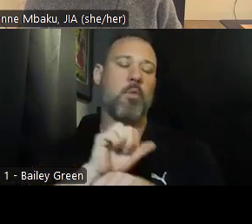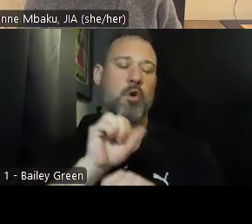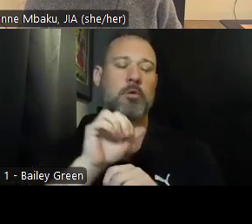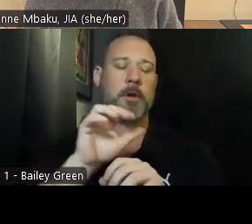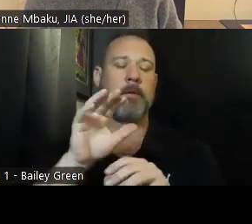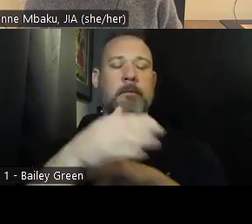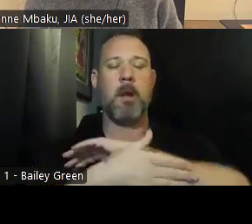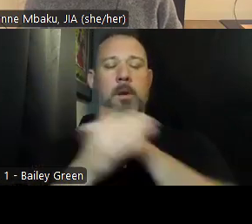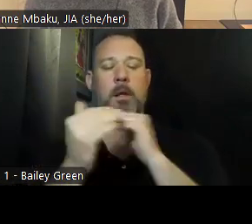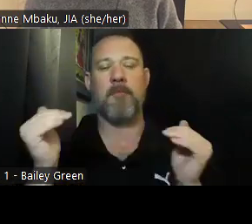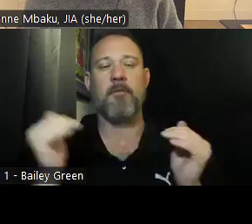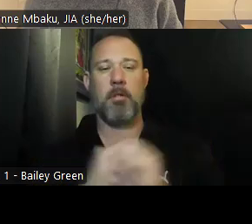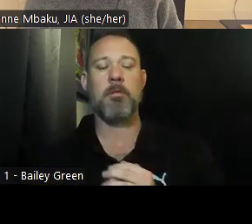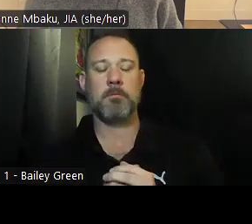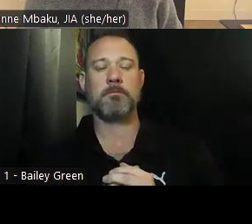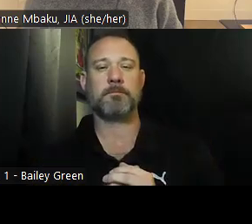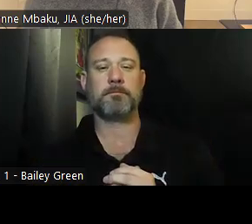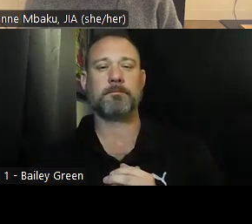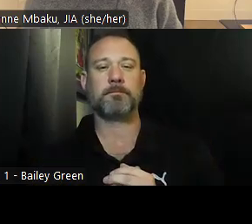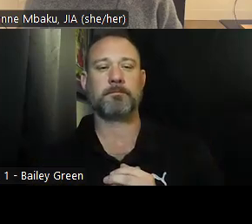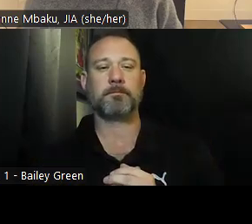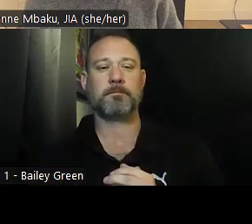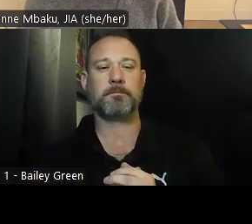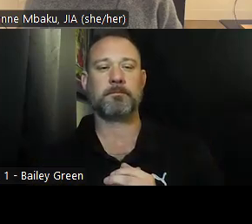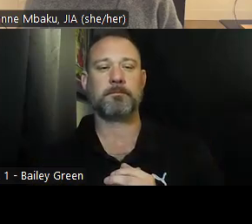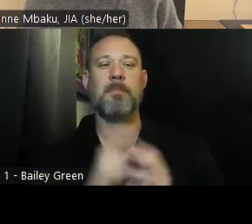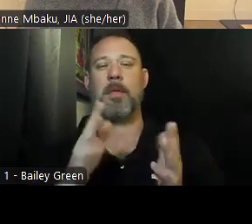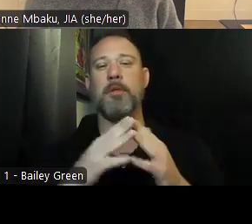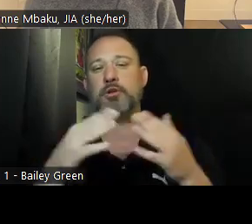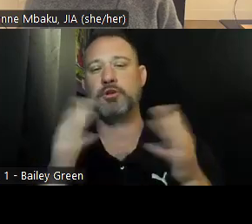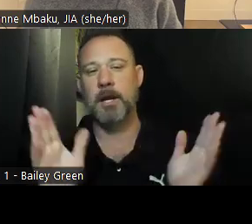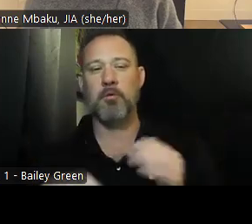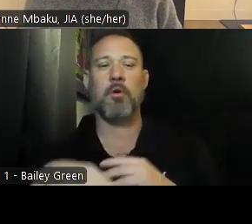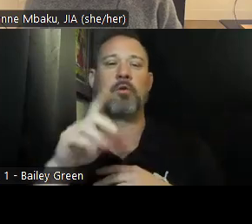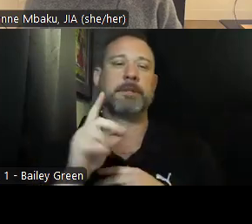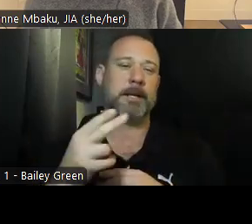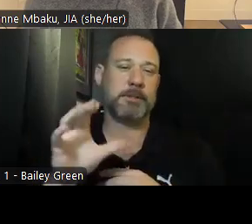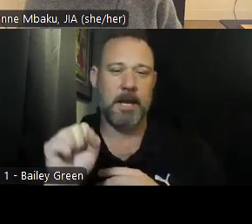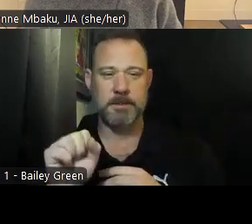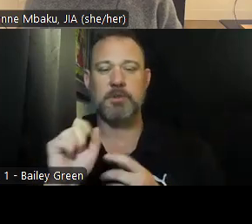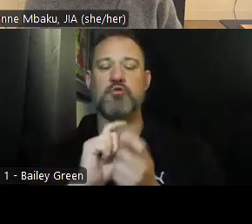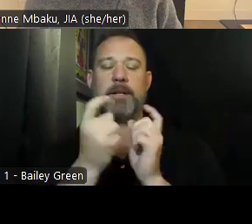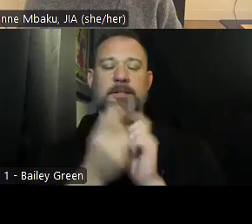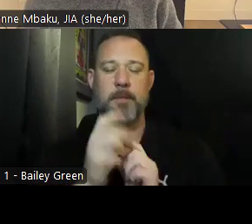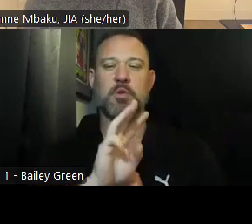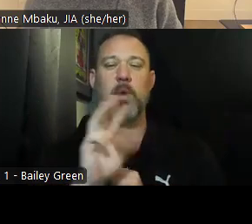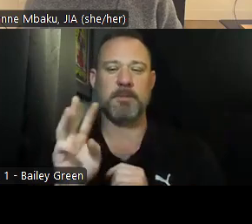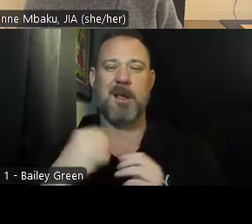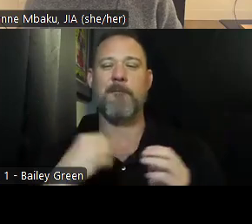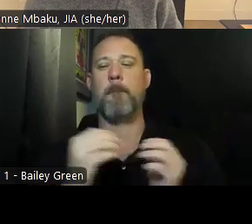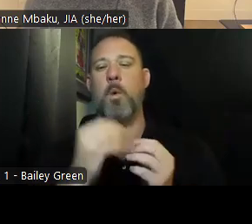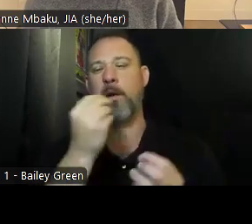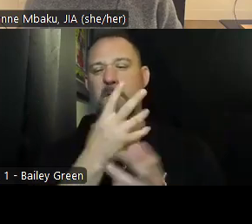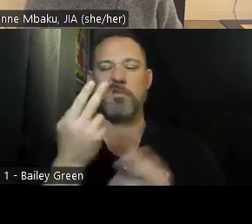level. And then just the general DHCS behavioral health transformation website has more information